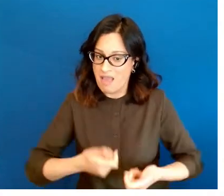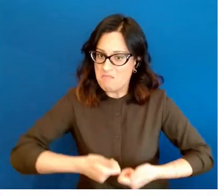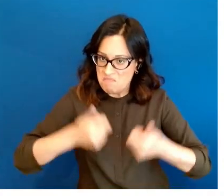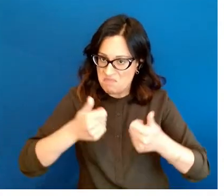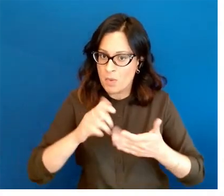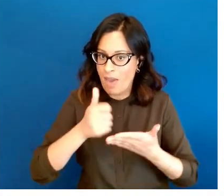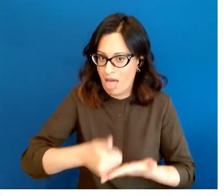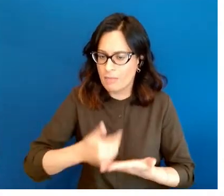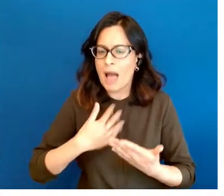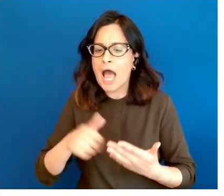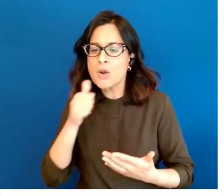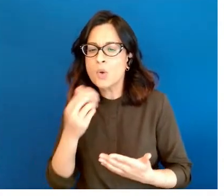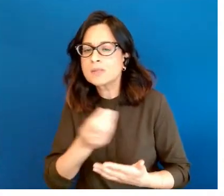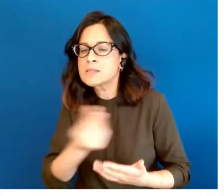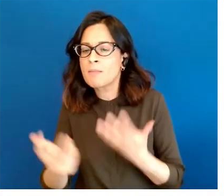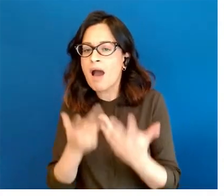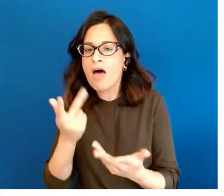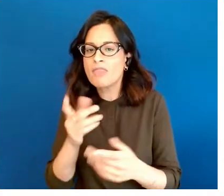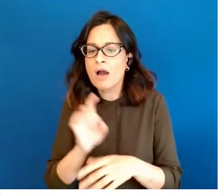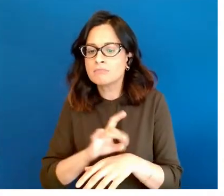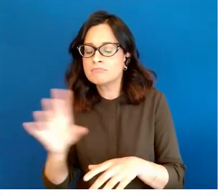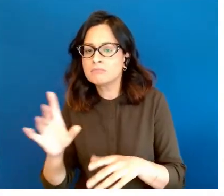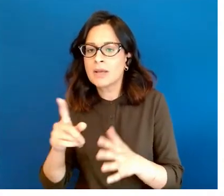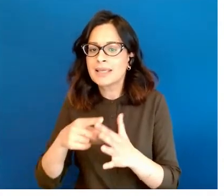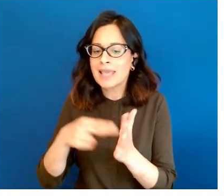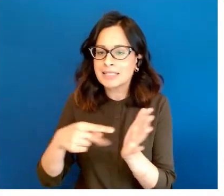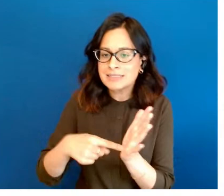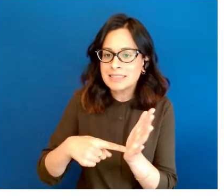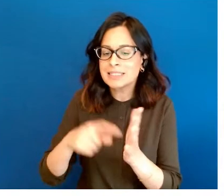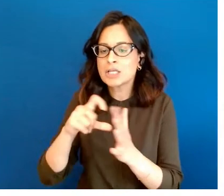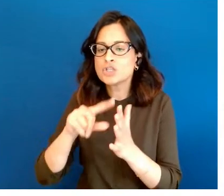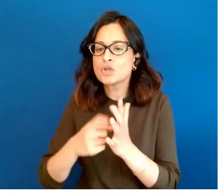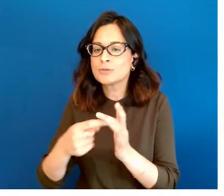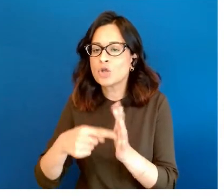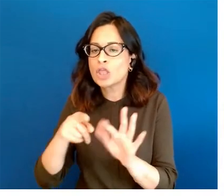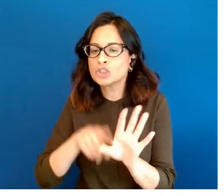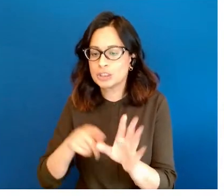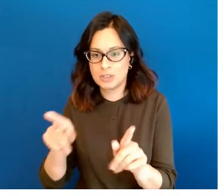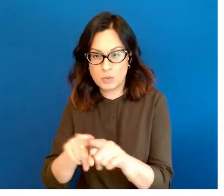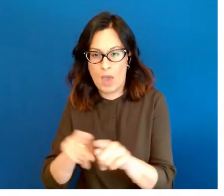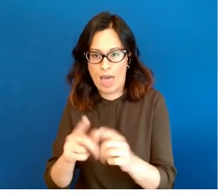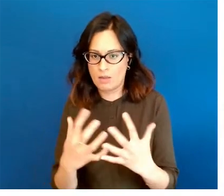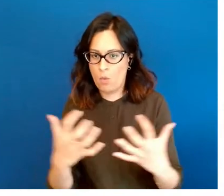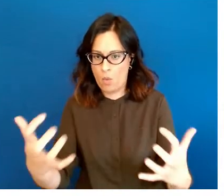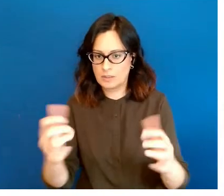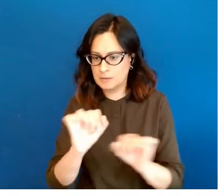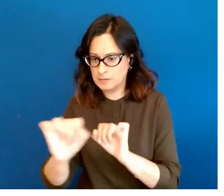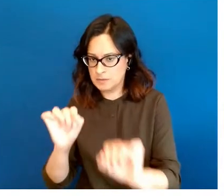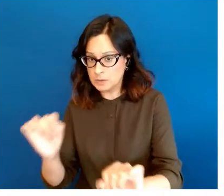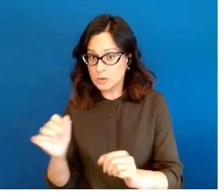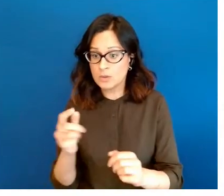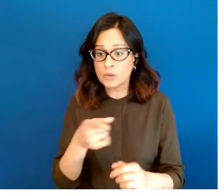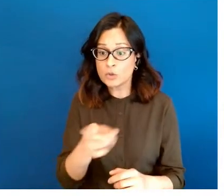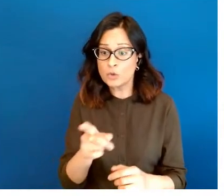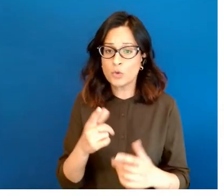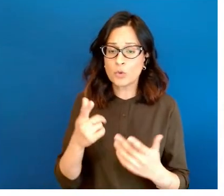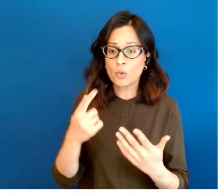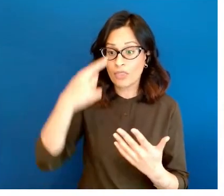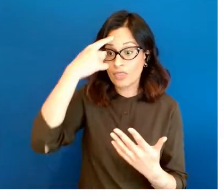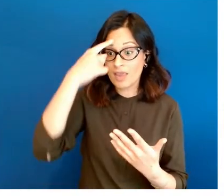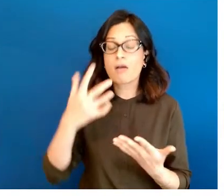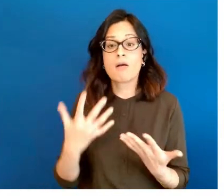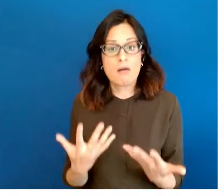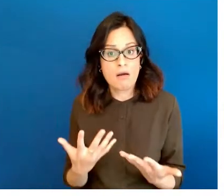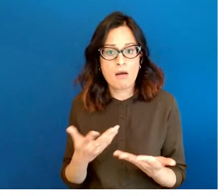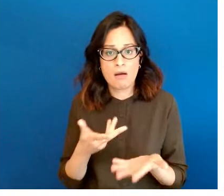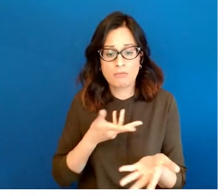are some other specialties such as ENT and dermatology in the audience. For those of you who find the talk helpful, I'm very happy for you to pick up